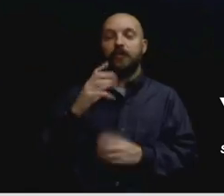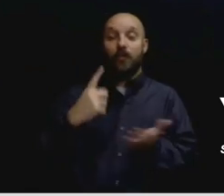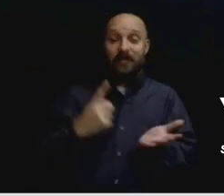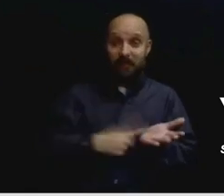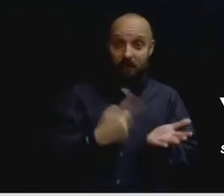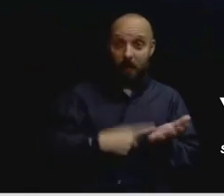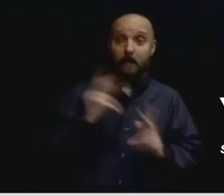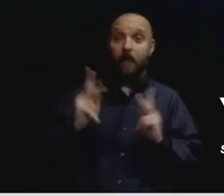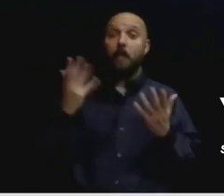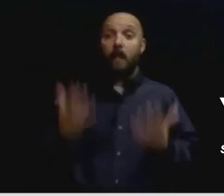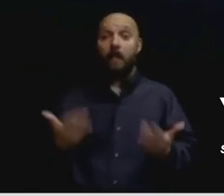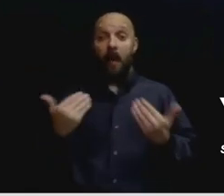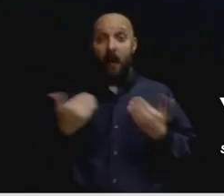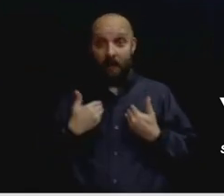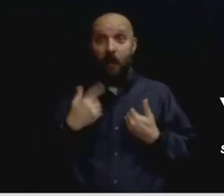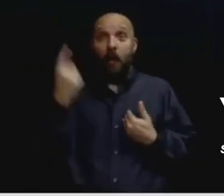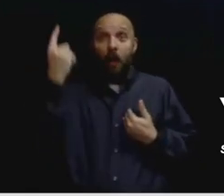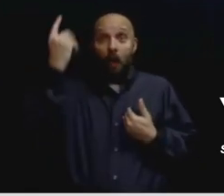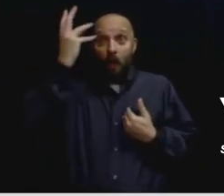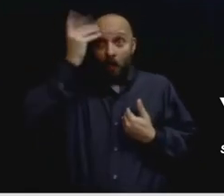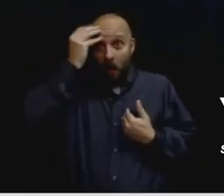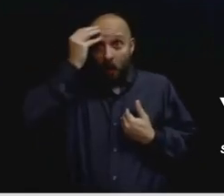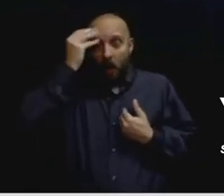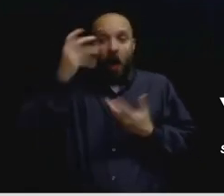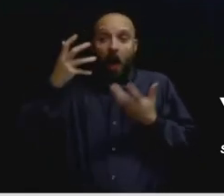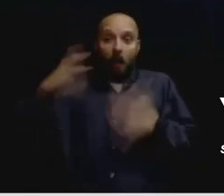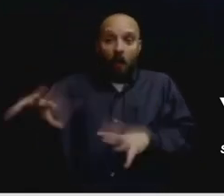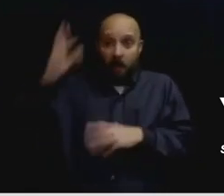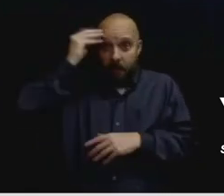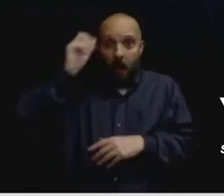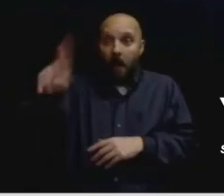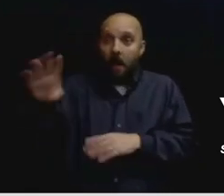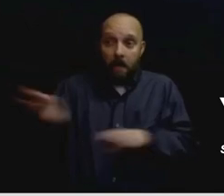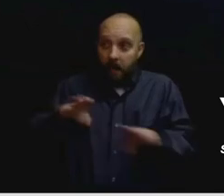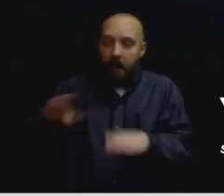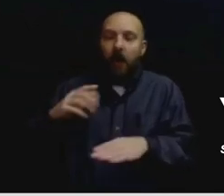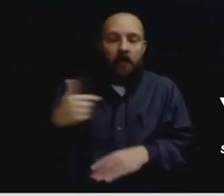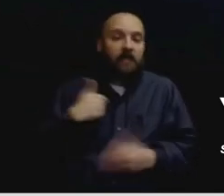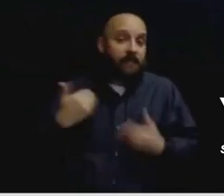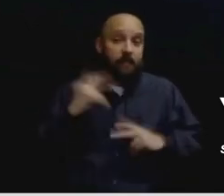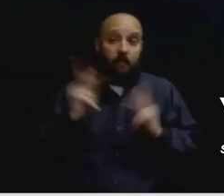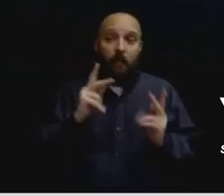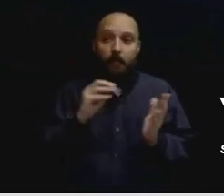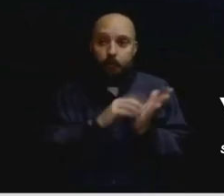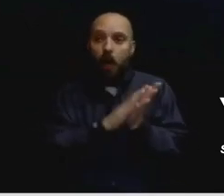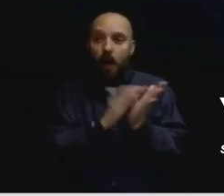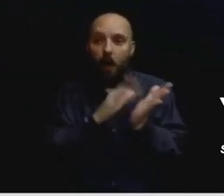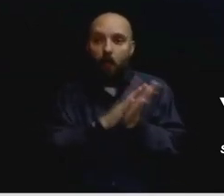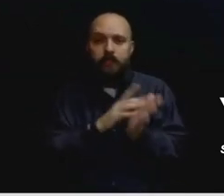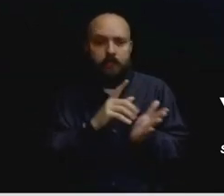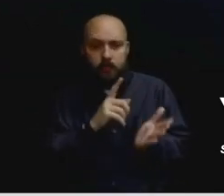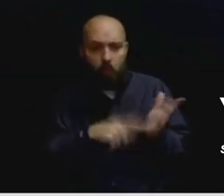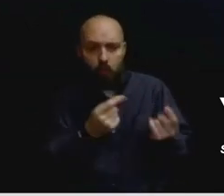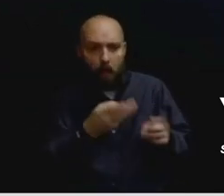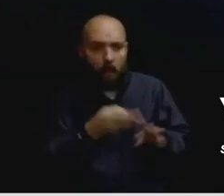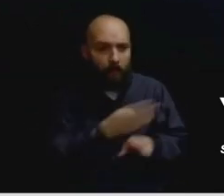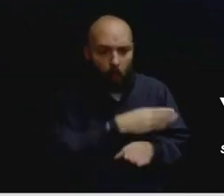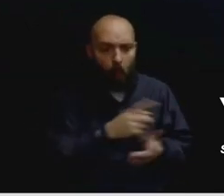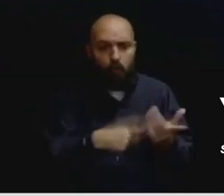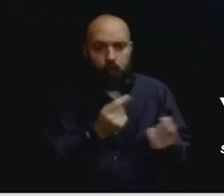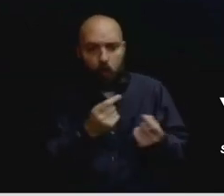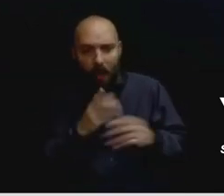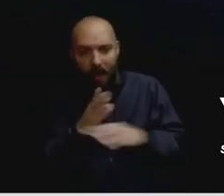might have a thought, unwanted thoughts or behaviors, and I have people chart out, like, what were you doing before? What were you doing after? What